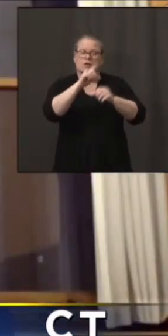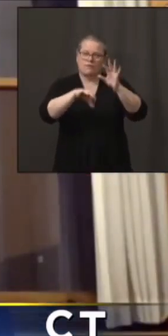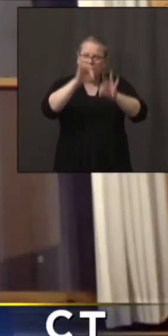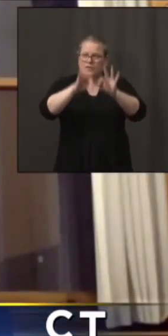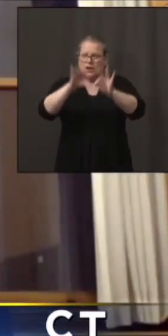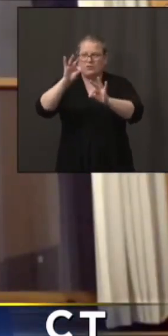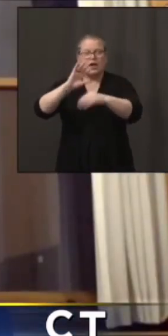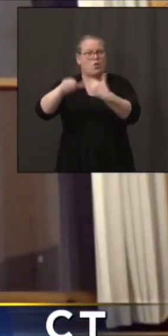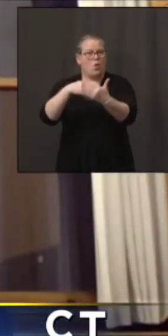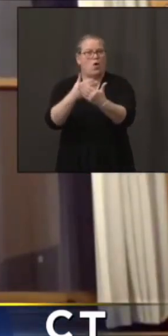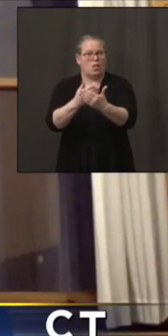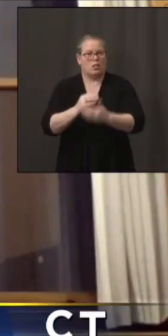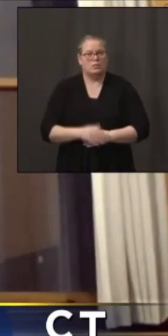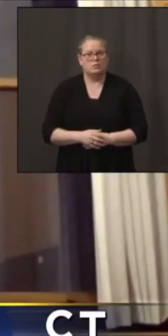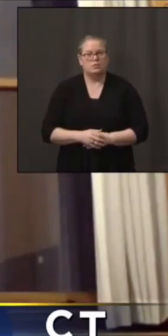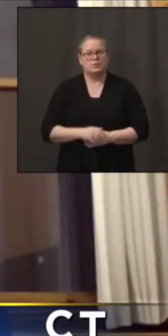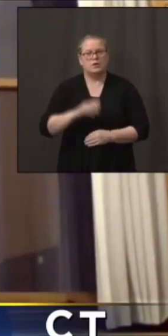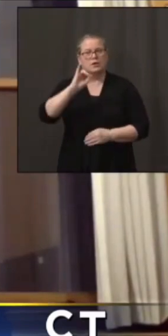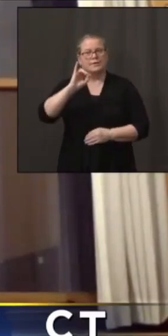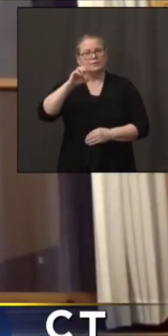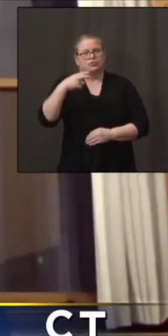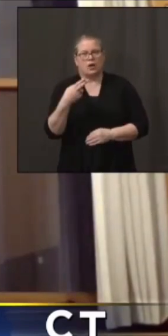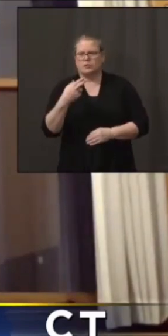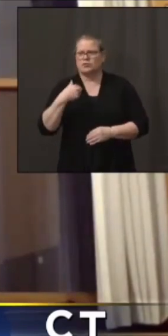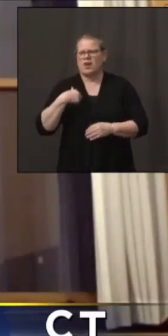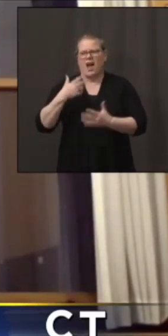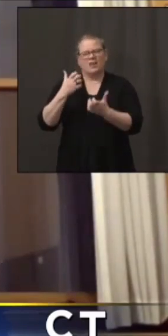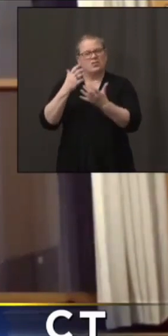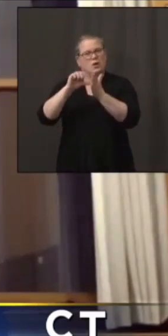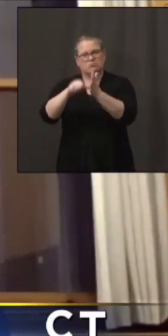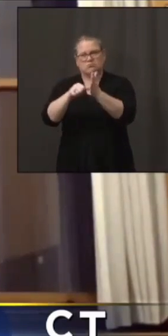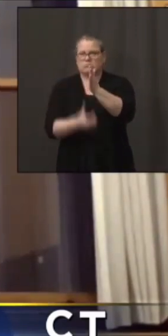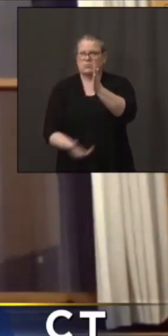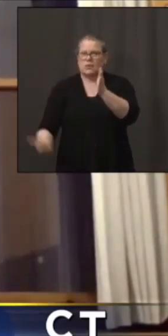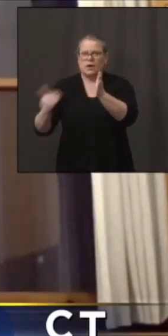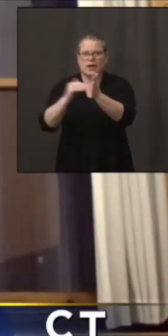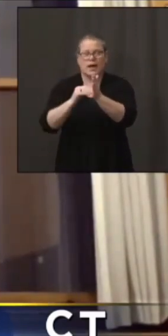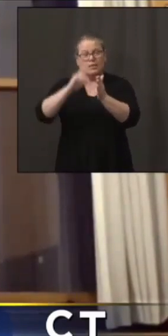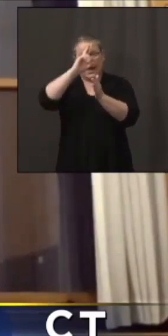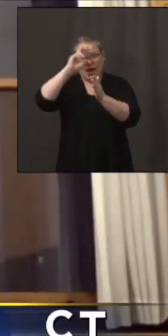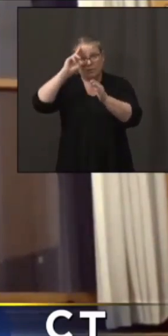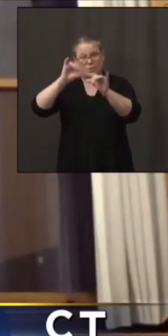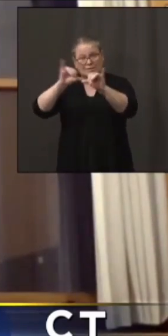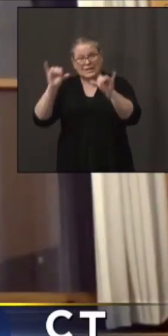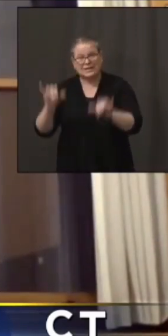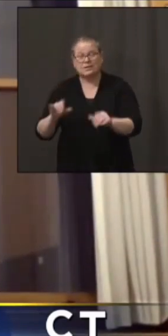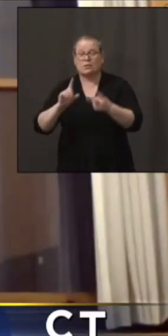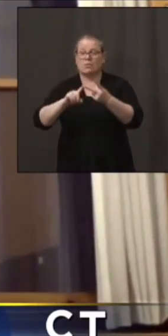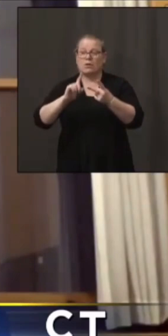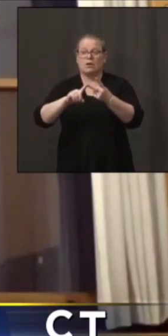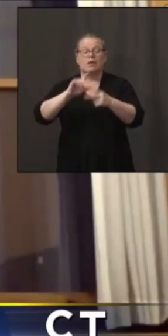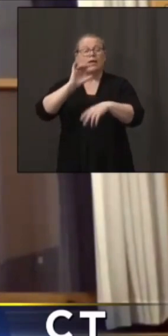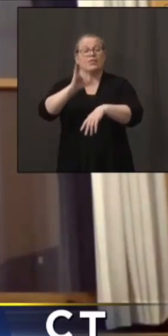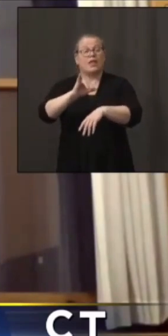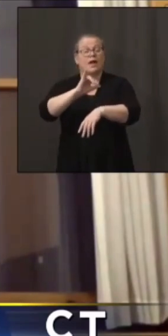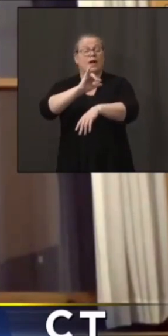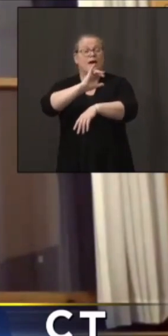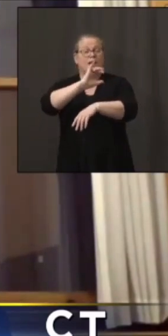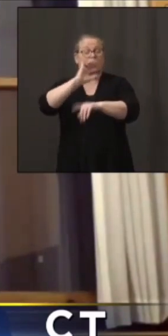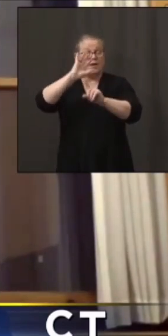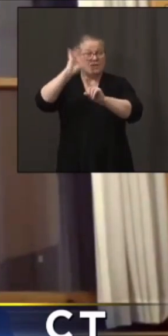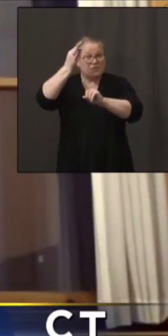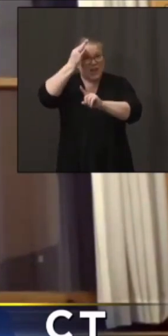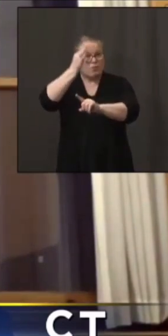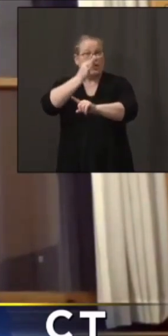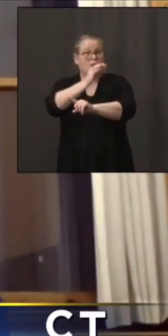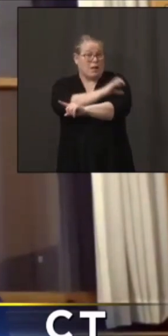hospital systems and other providers, federally qualified health centers, local health districts, that outreach that Pat's describing, that is not going to be the only way